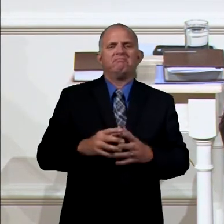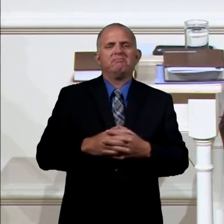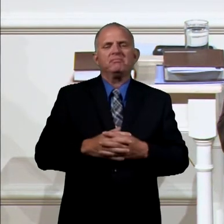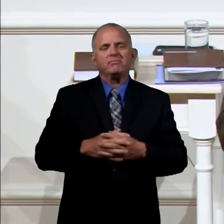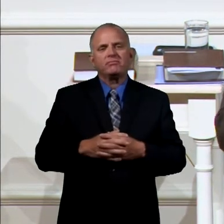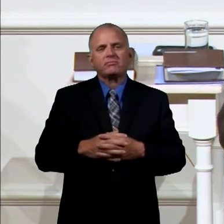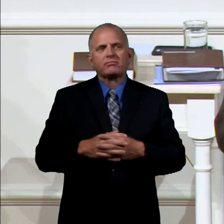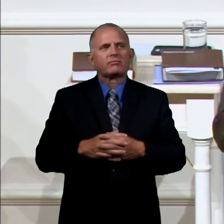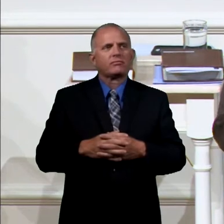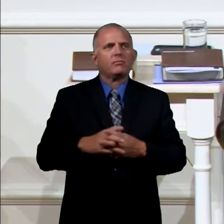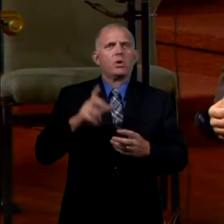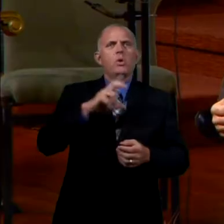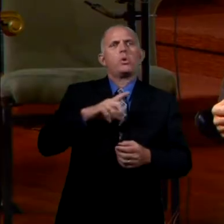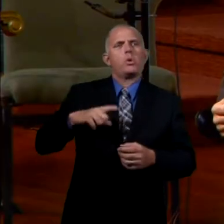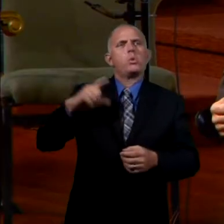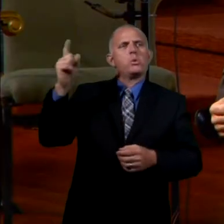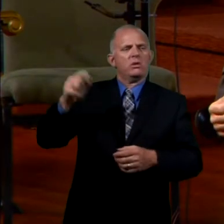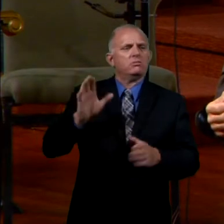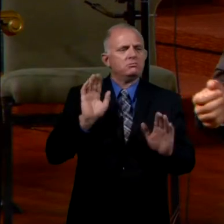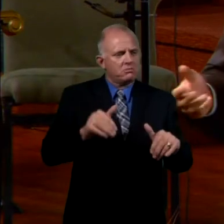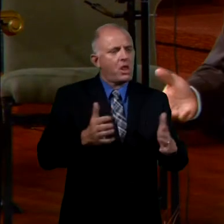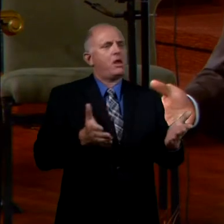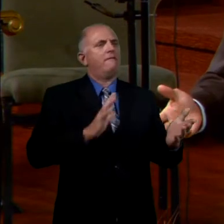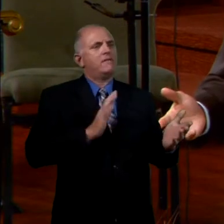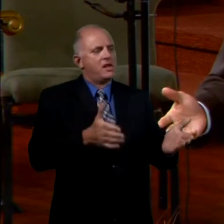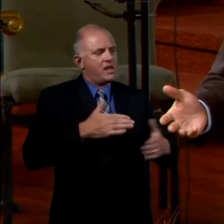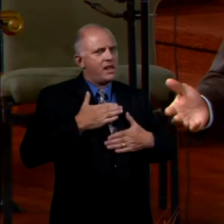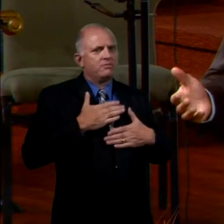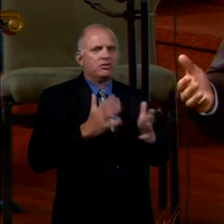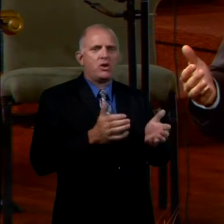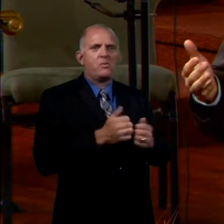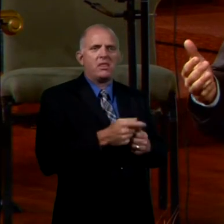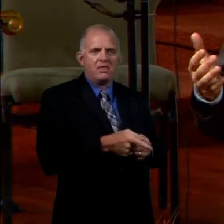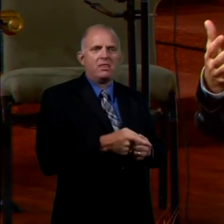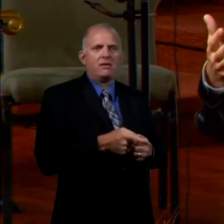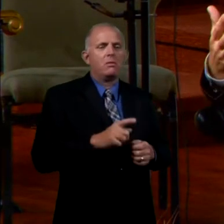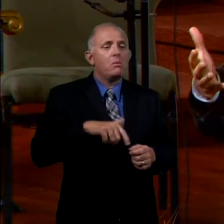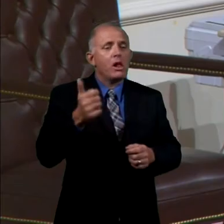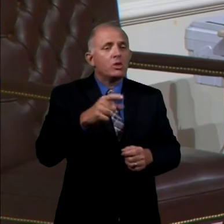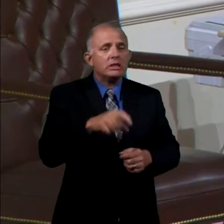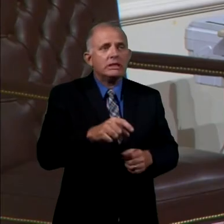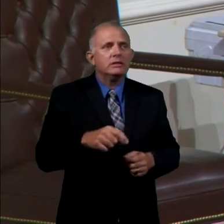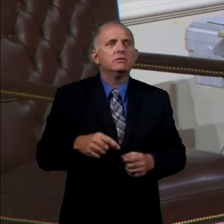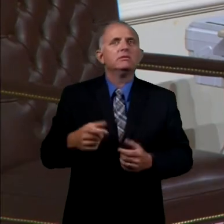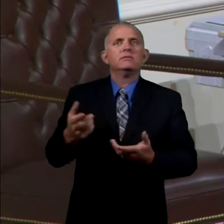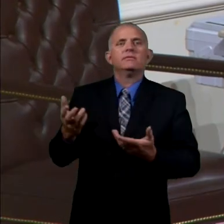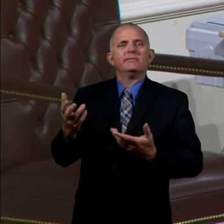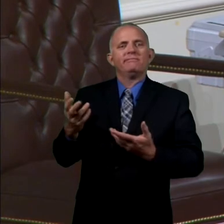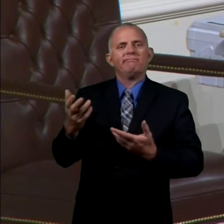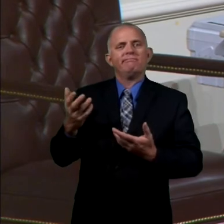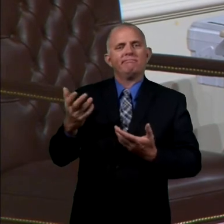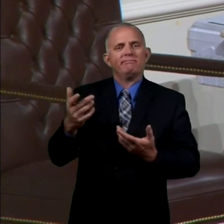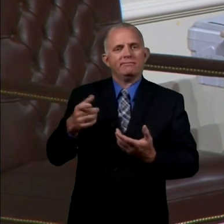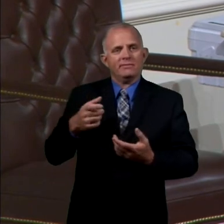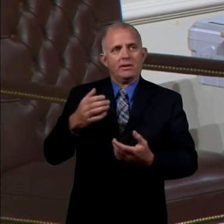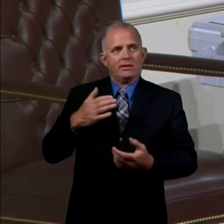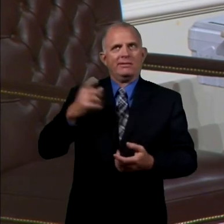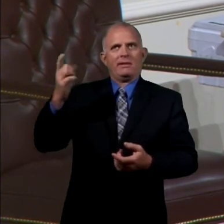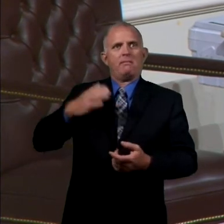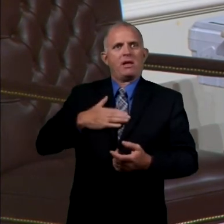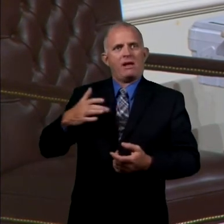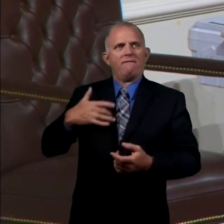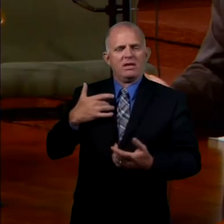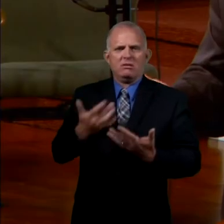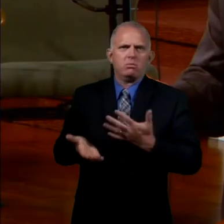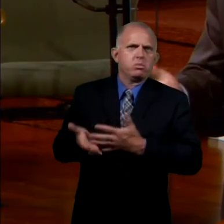I think he's saying, hey, I'm glad you're talking to me. What else do you need? He makes my feelings a priority.